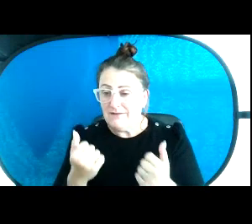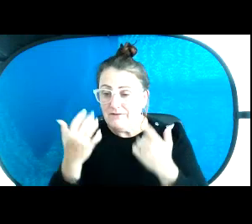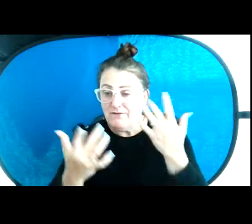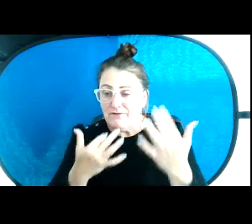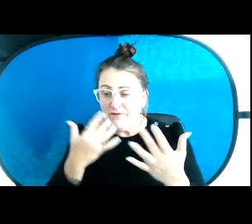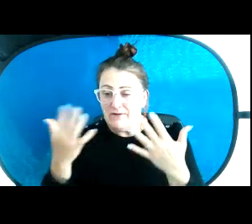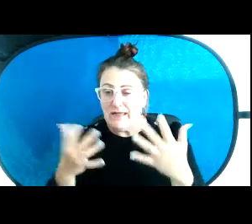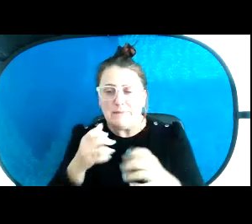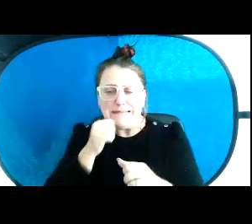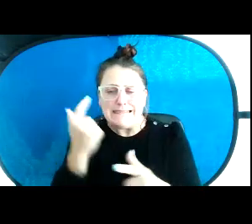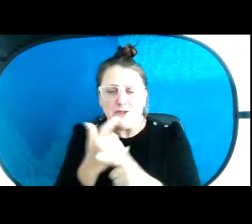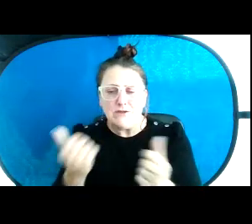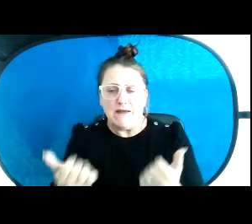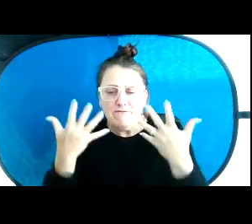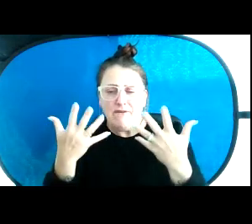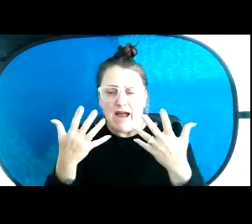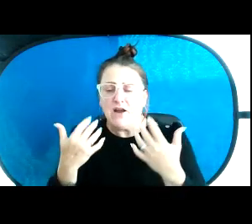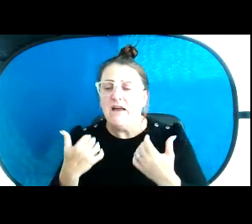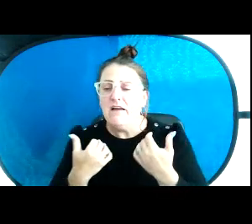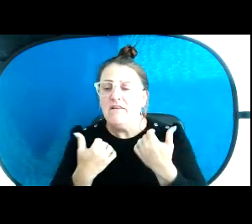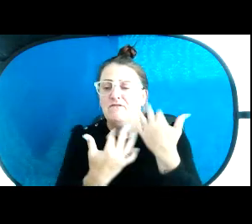Award.